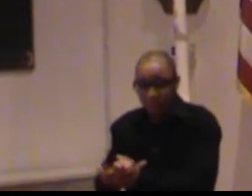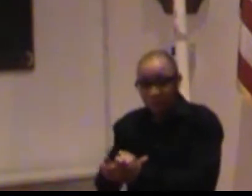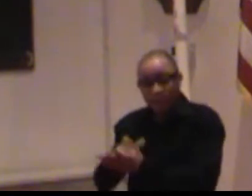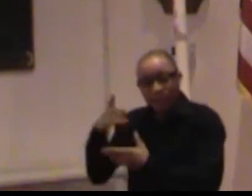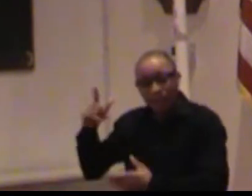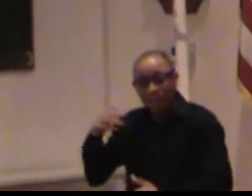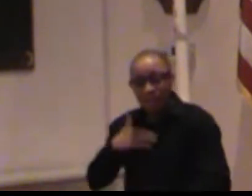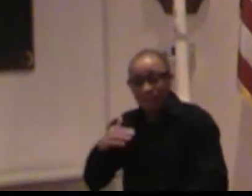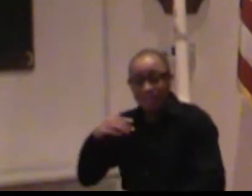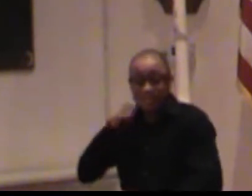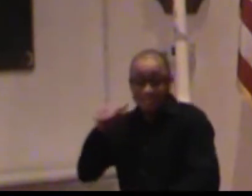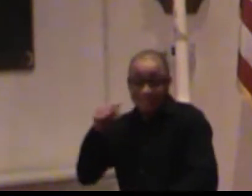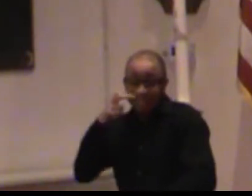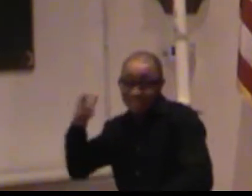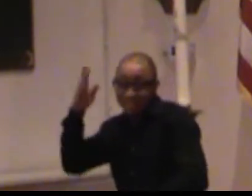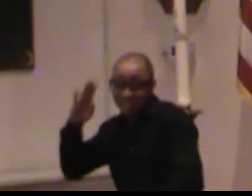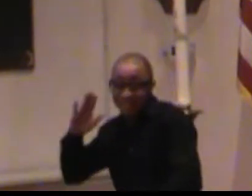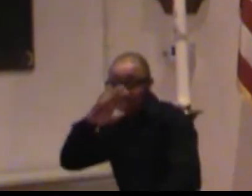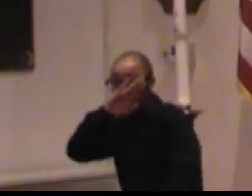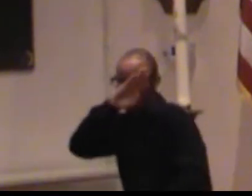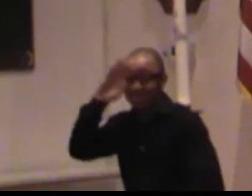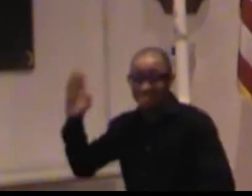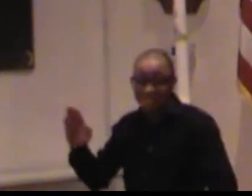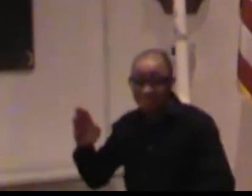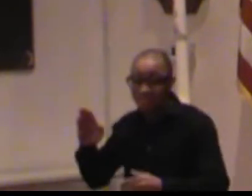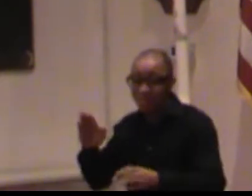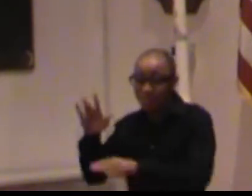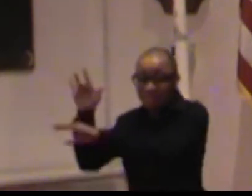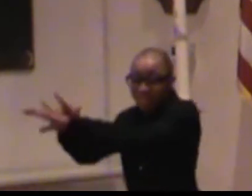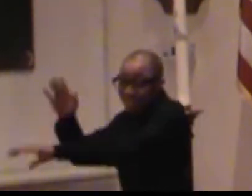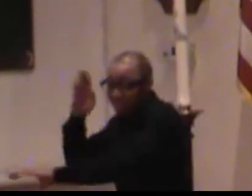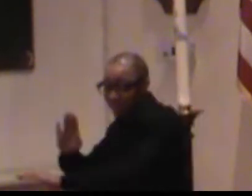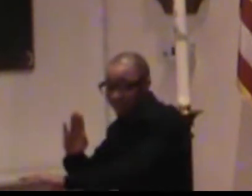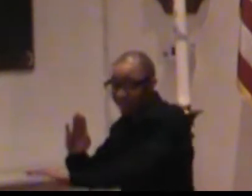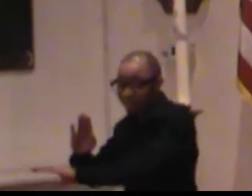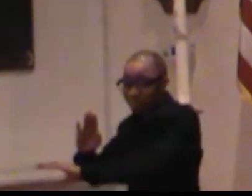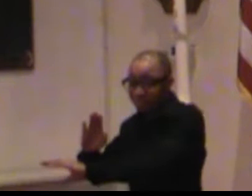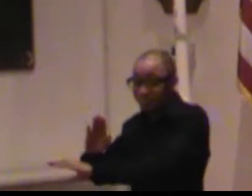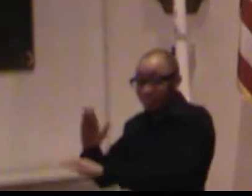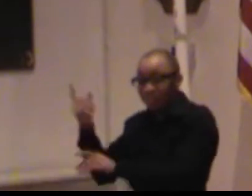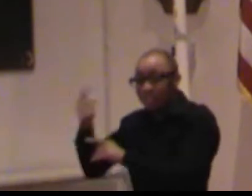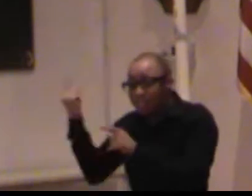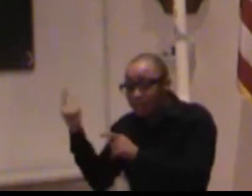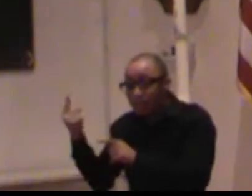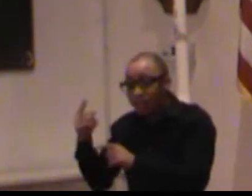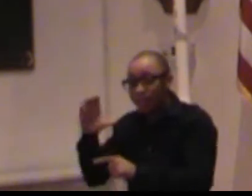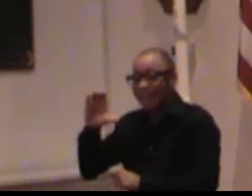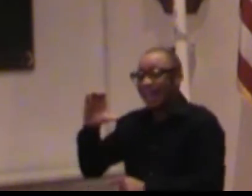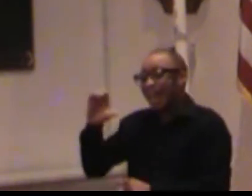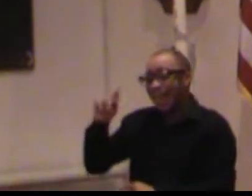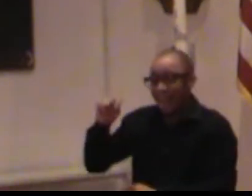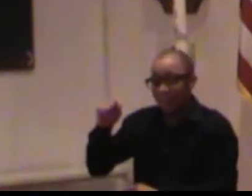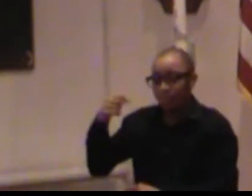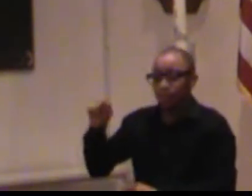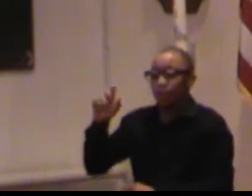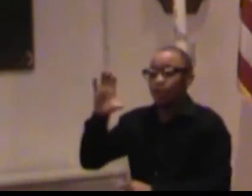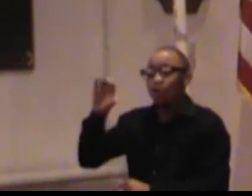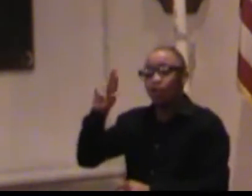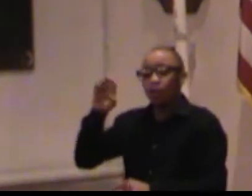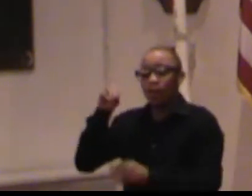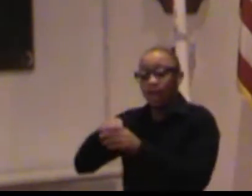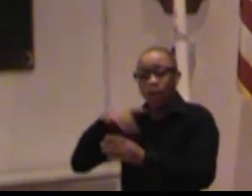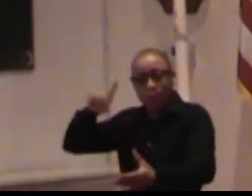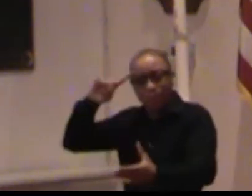us to have never seen God, never personally, physically touched God, there is something at the core of our faith